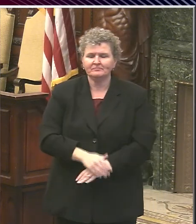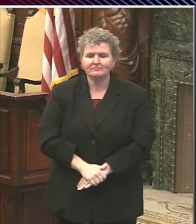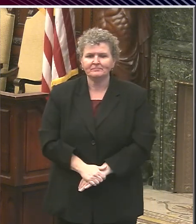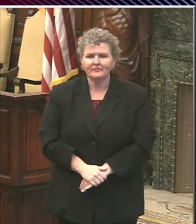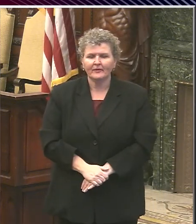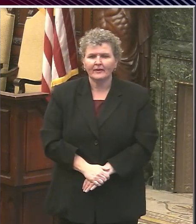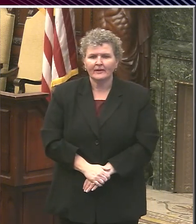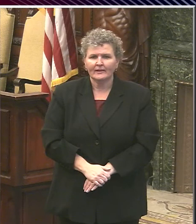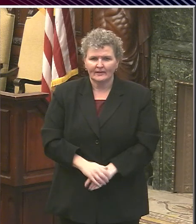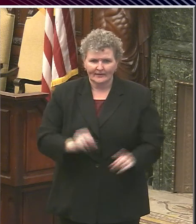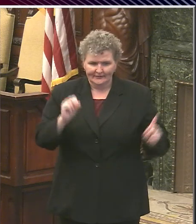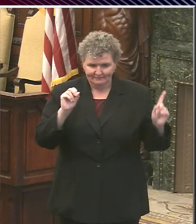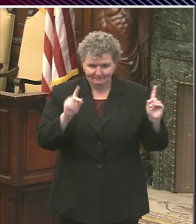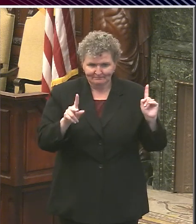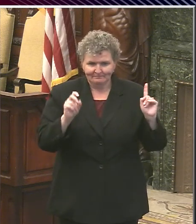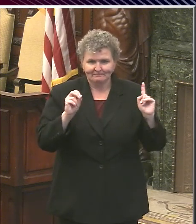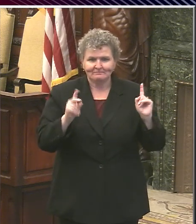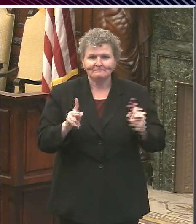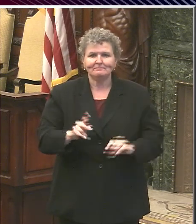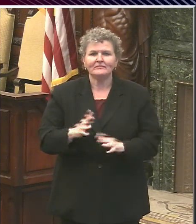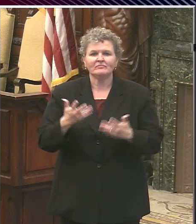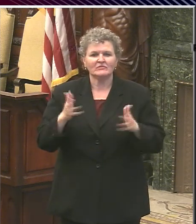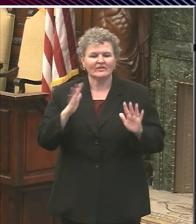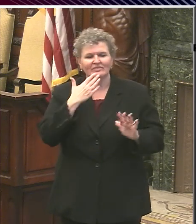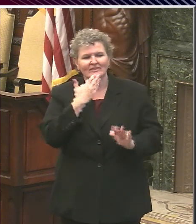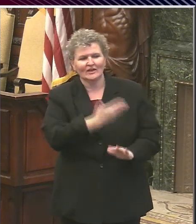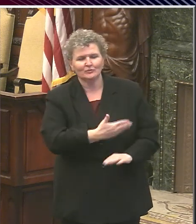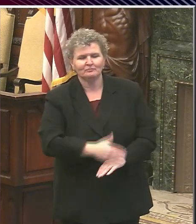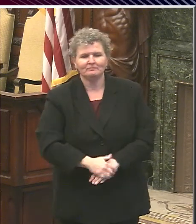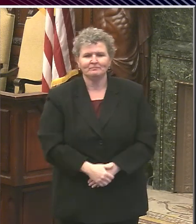Okay. All right. Okay. That's all I have. Thank you so much.